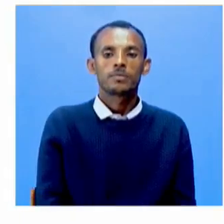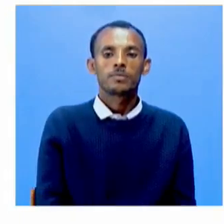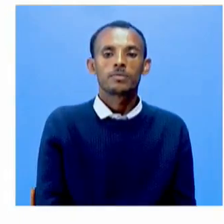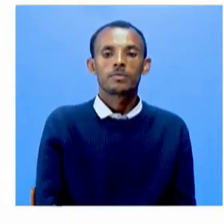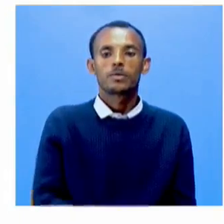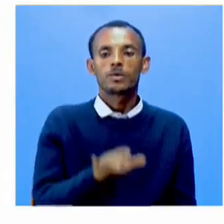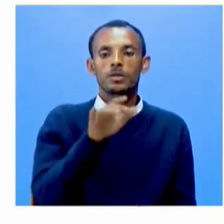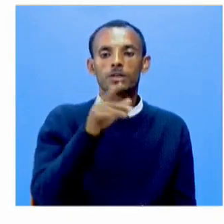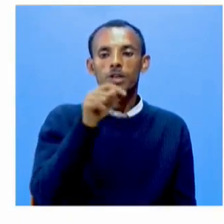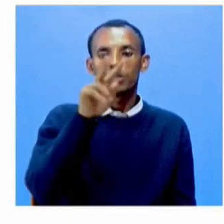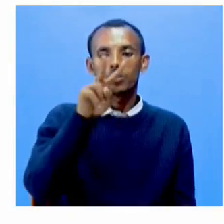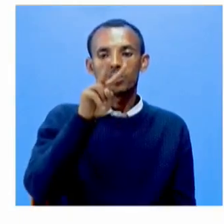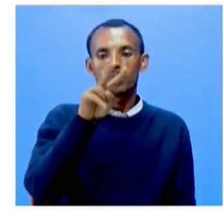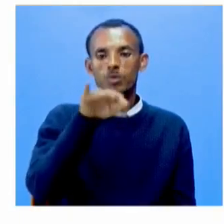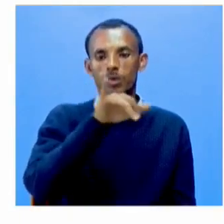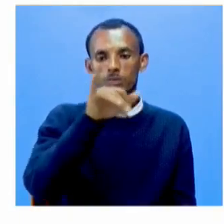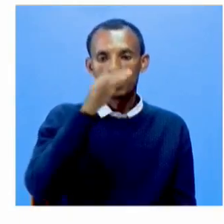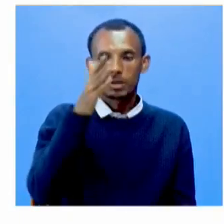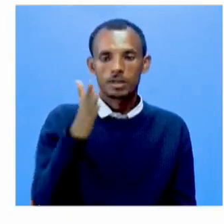sides